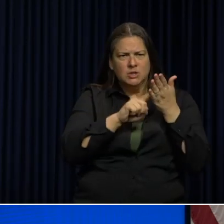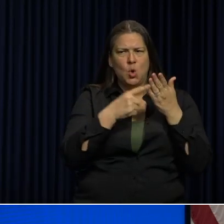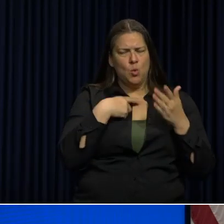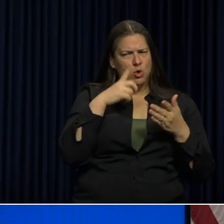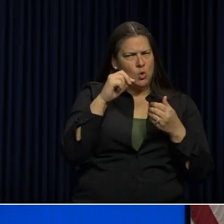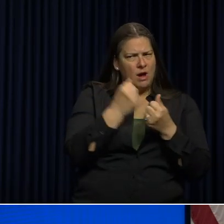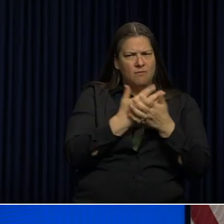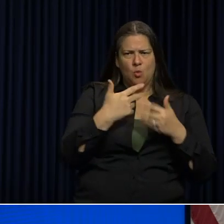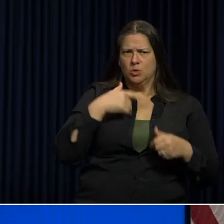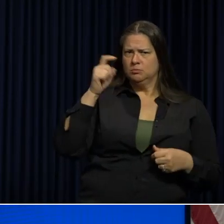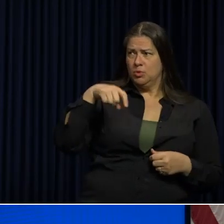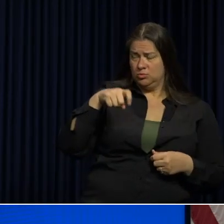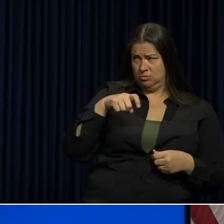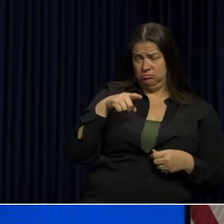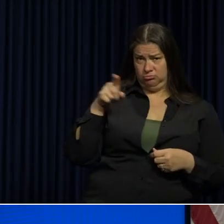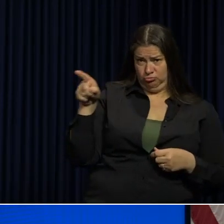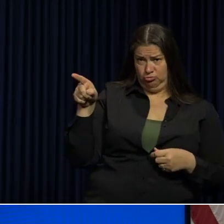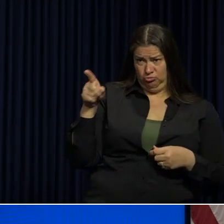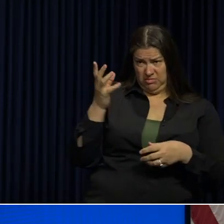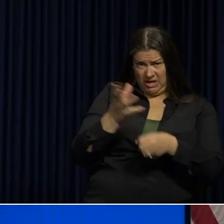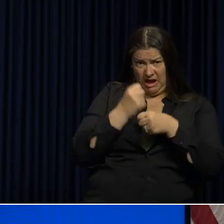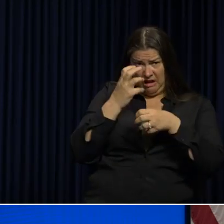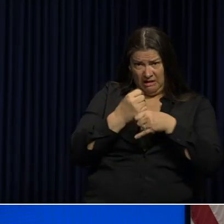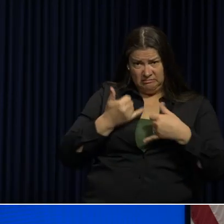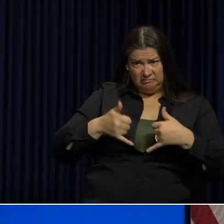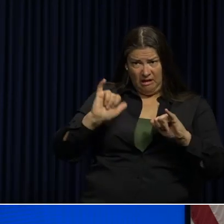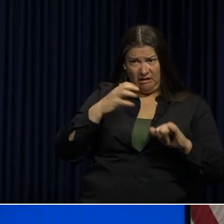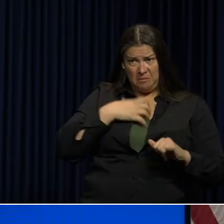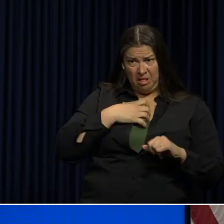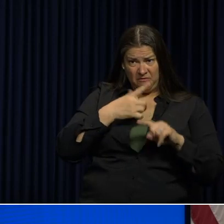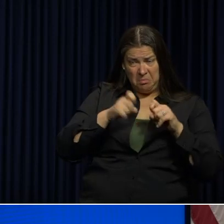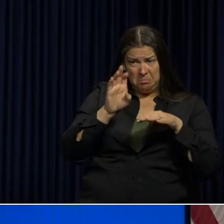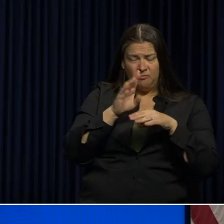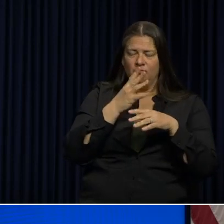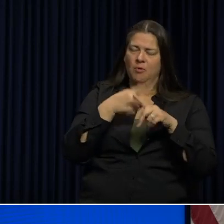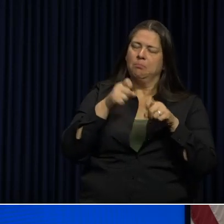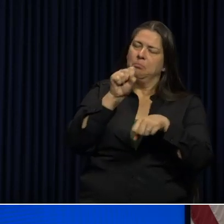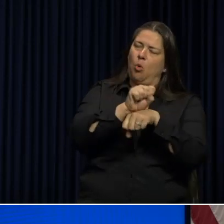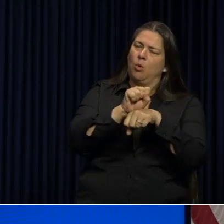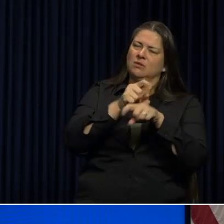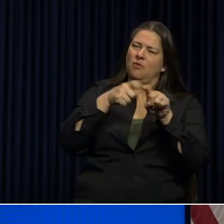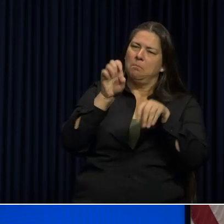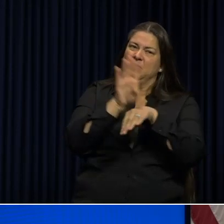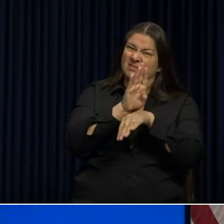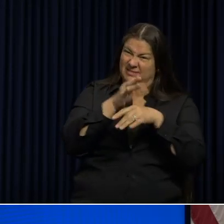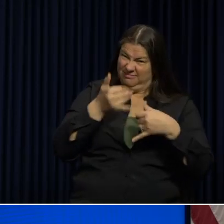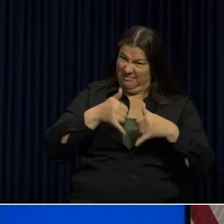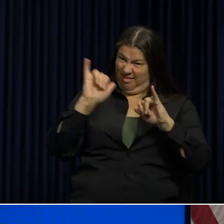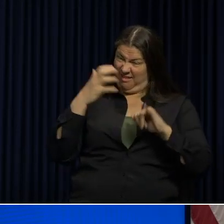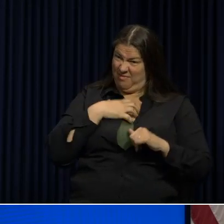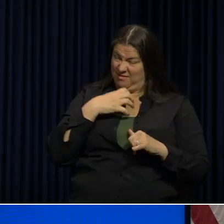you getting complaints still from businesses, from employees from businesses saying